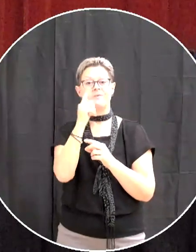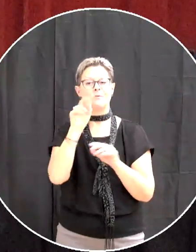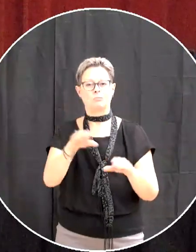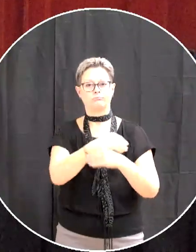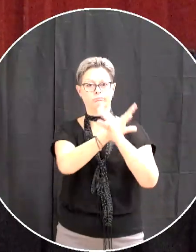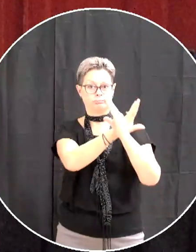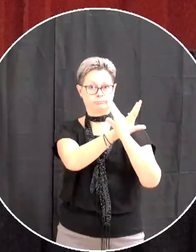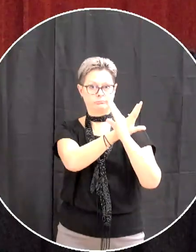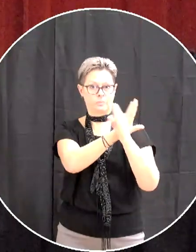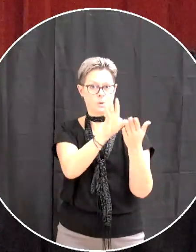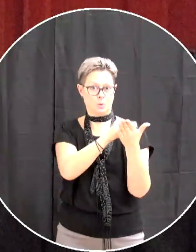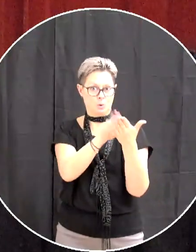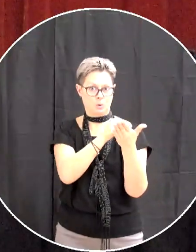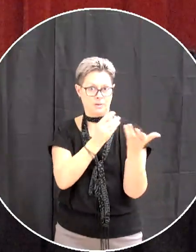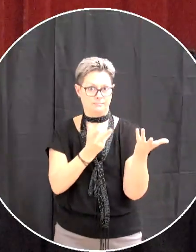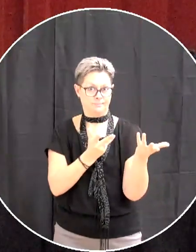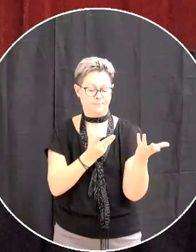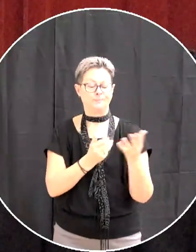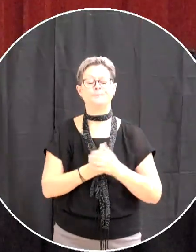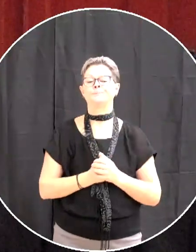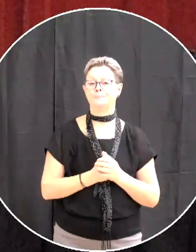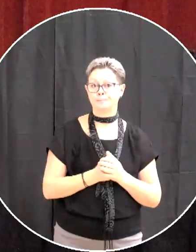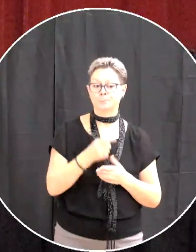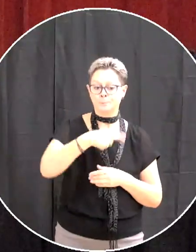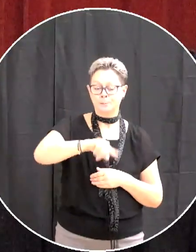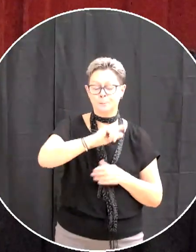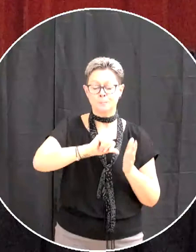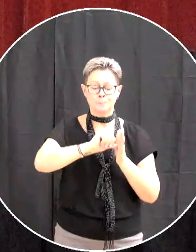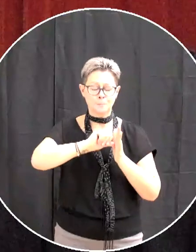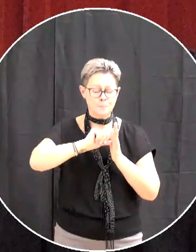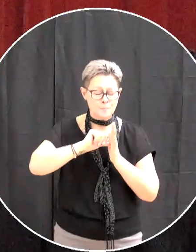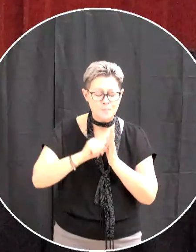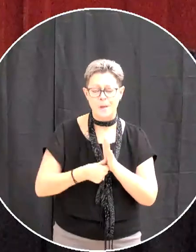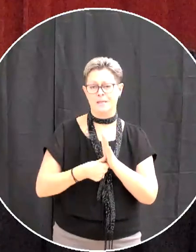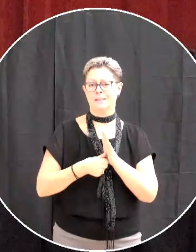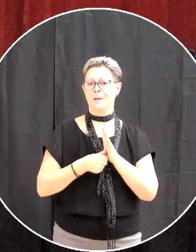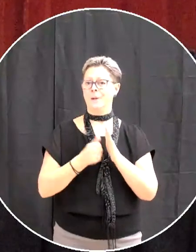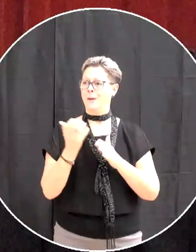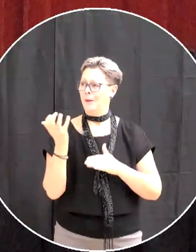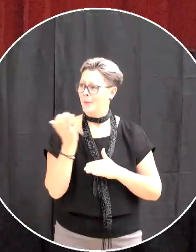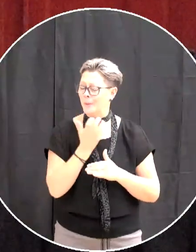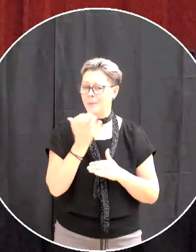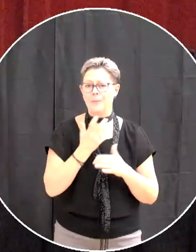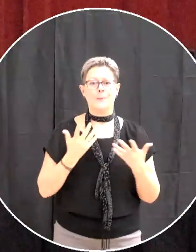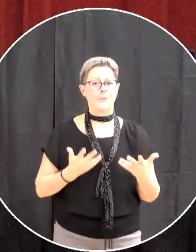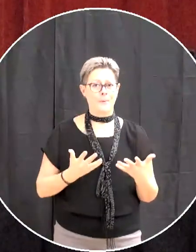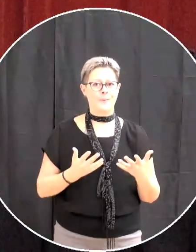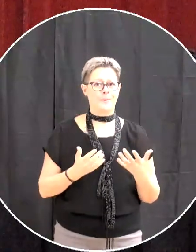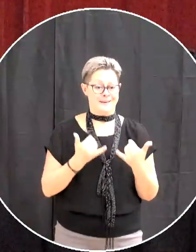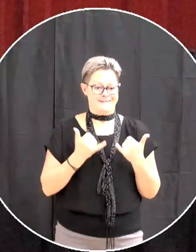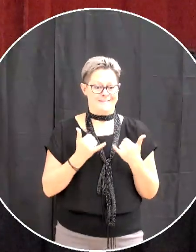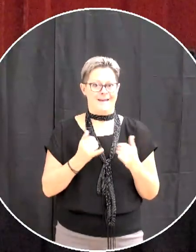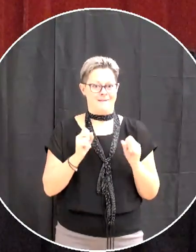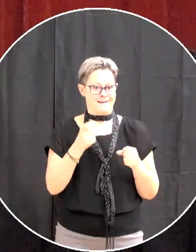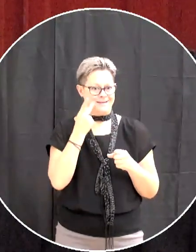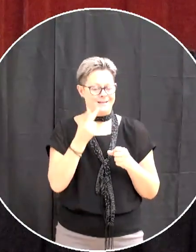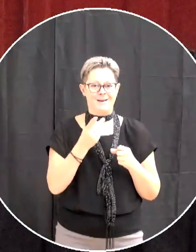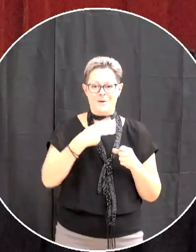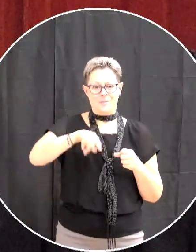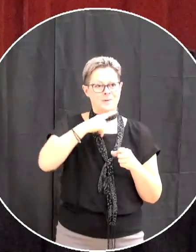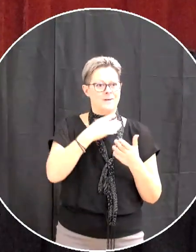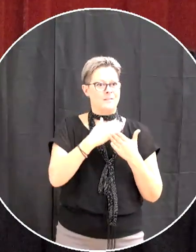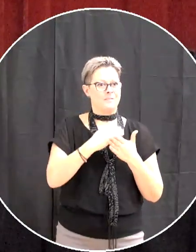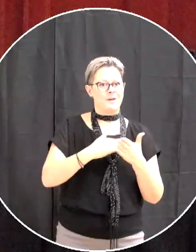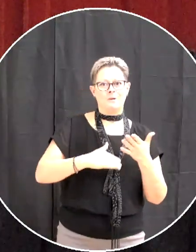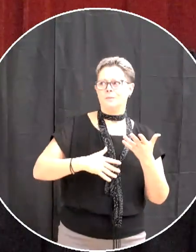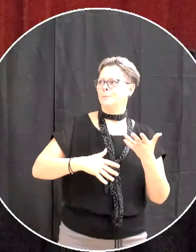I don't think I need to say any more about that. We were as impressed as the rest of you, and it's now come up here 3 or 4 or 5 times today. It seems